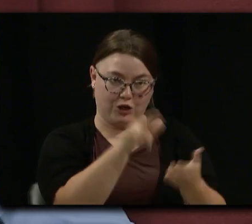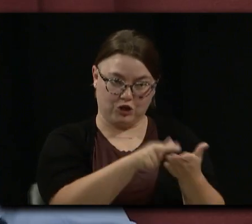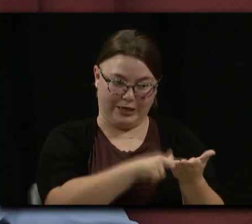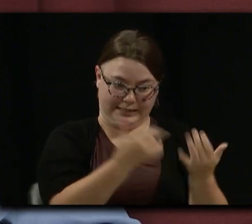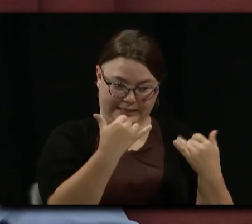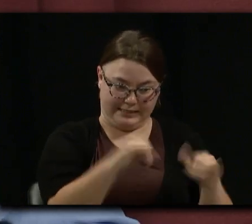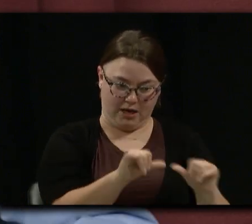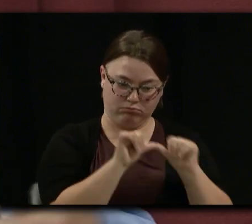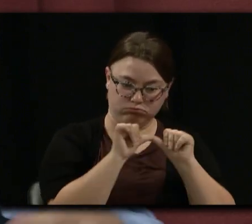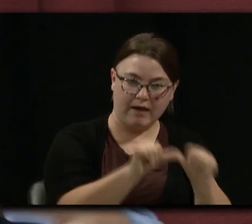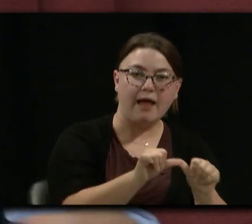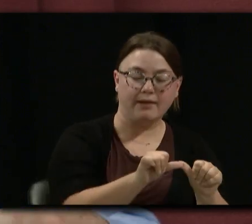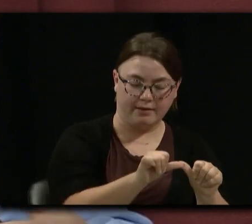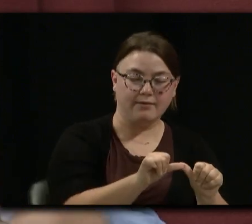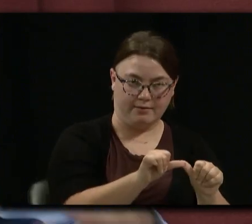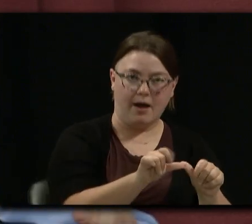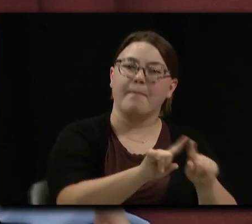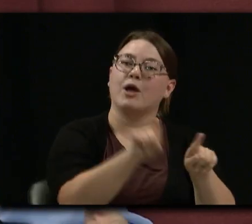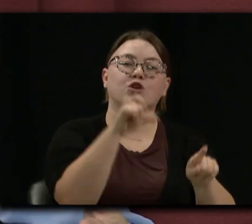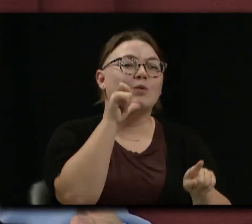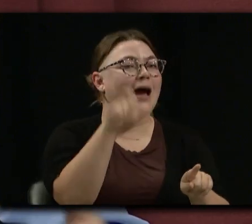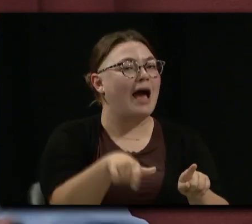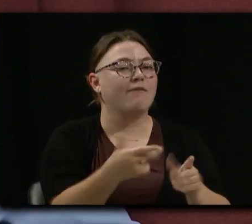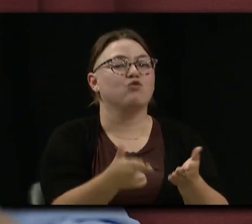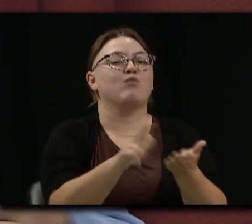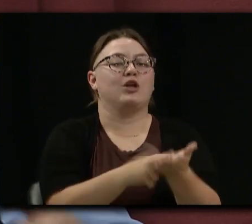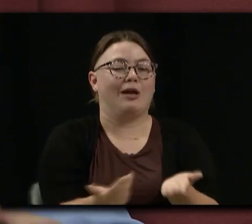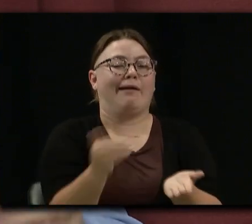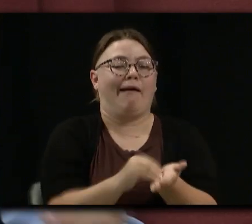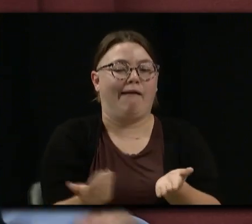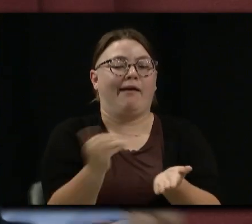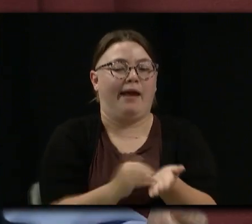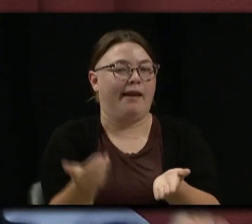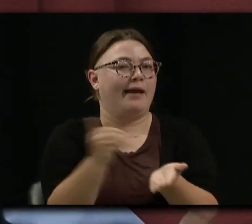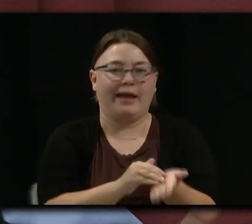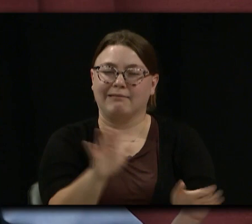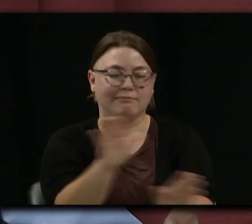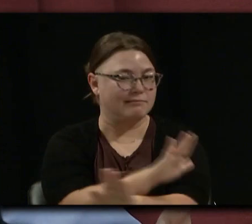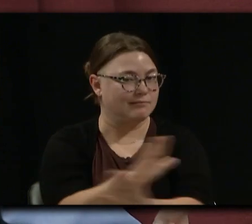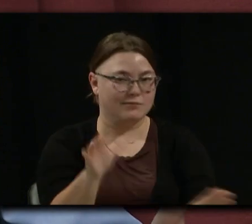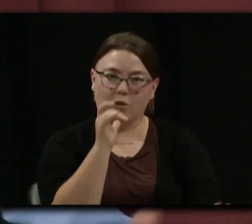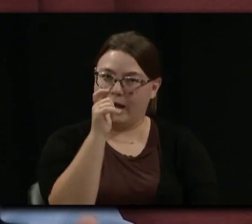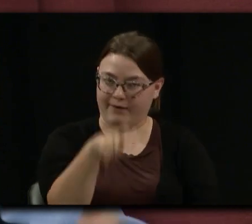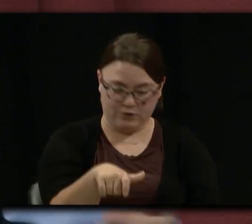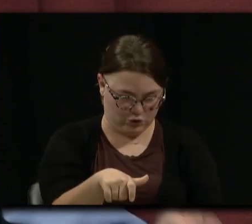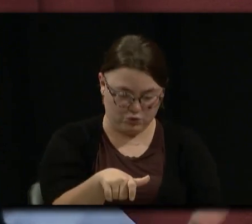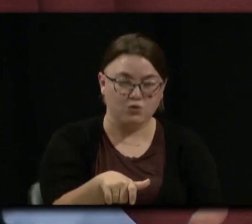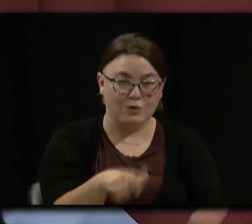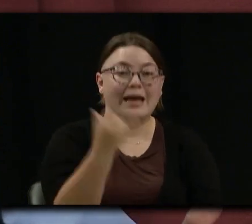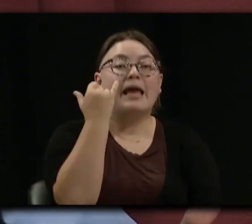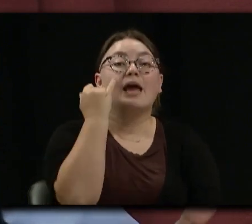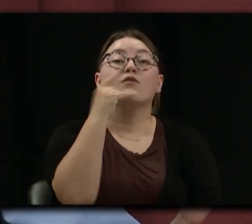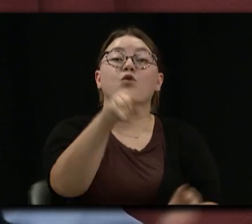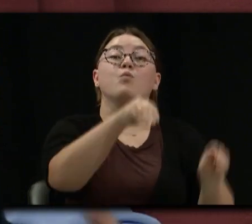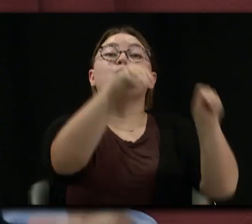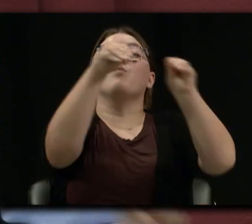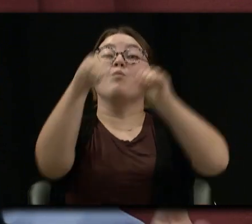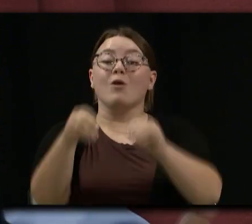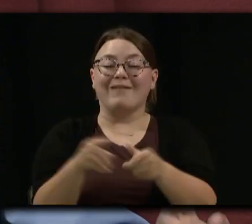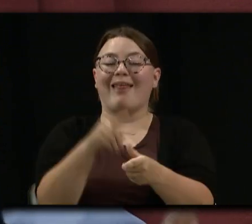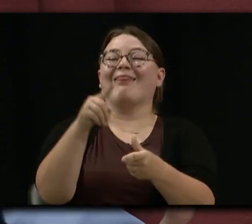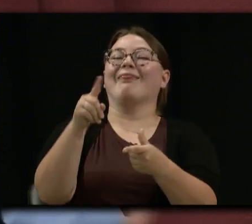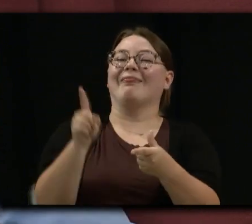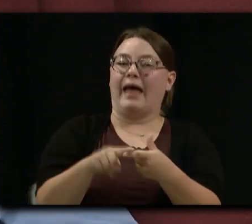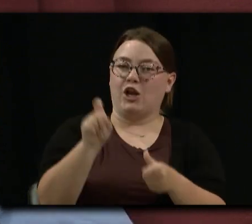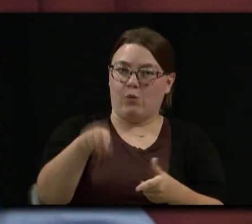online, but you don't have to re-register for every election. The only time you, quote, need to re-register is if you've moved. Mm-hmm. That's your